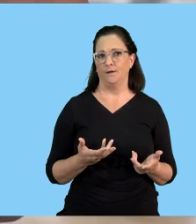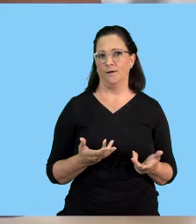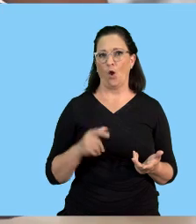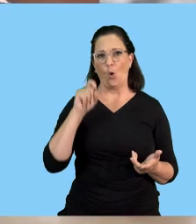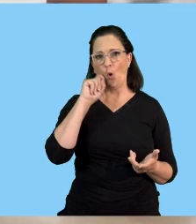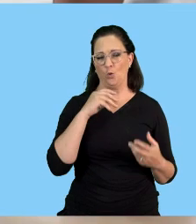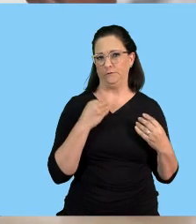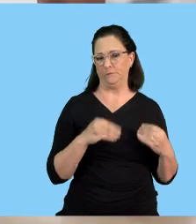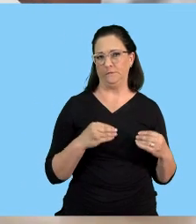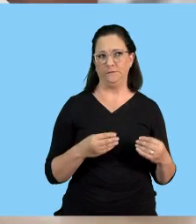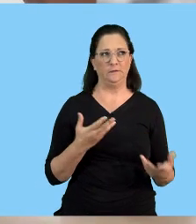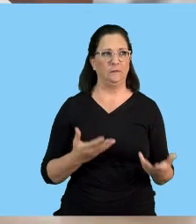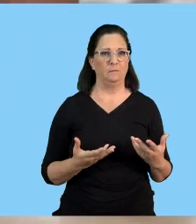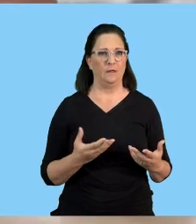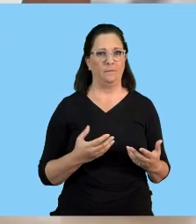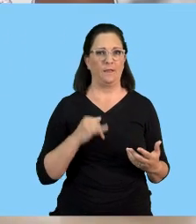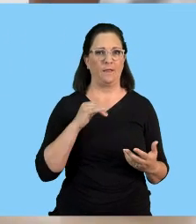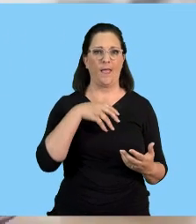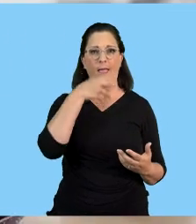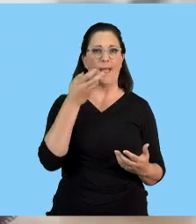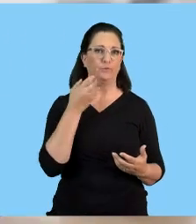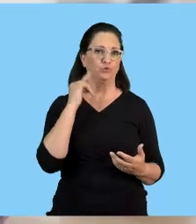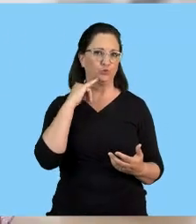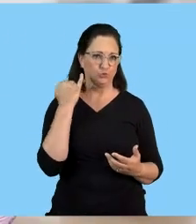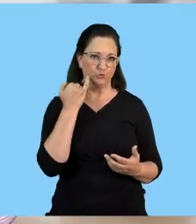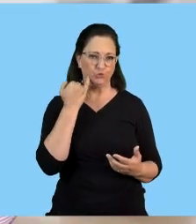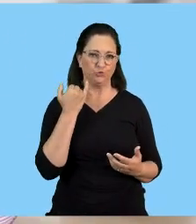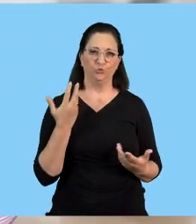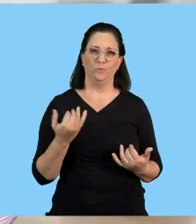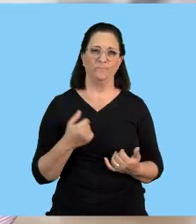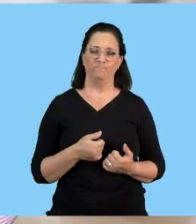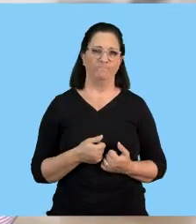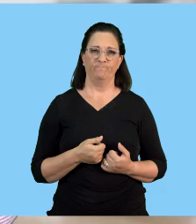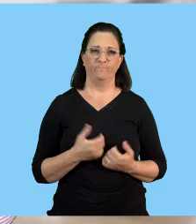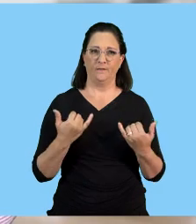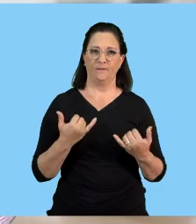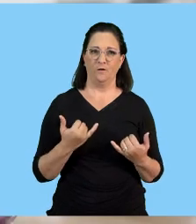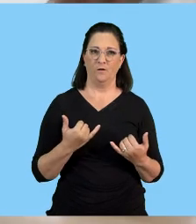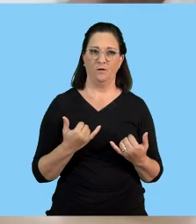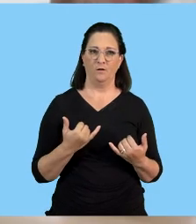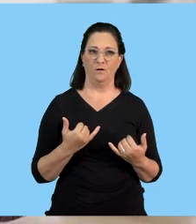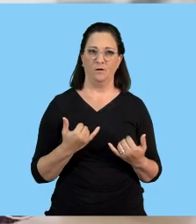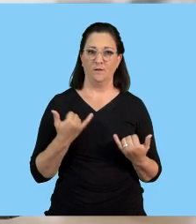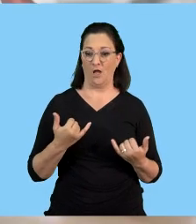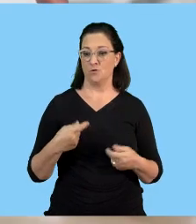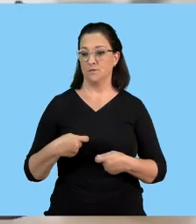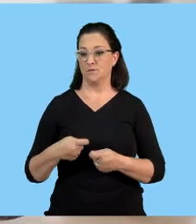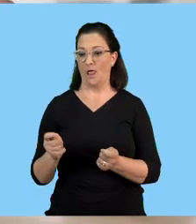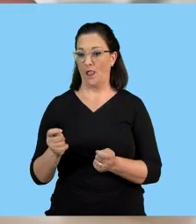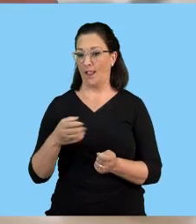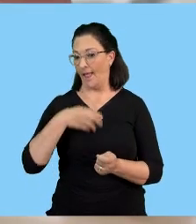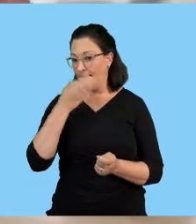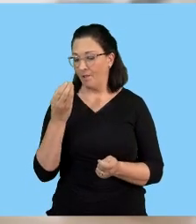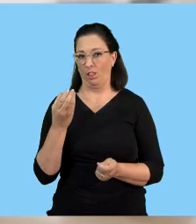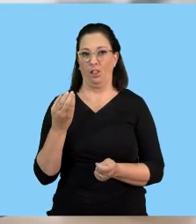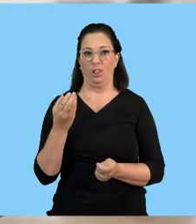take our old business, we're selling maybe apple juices. So now we decided to now sell apples, or we are selling what? It's